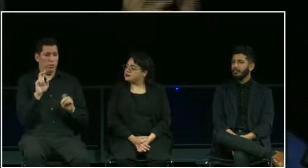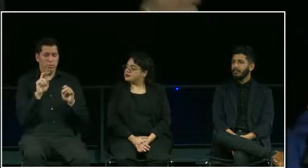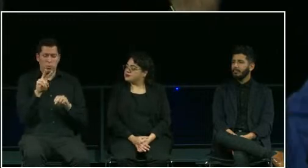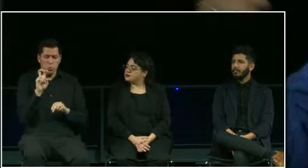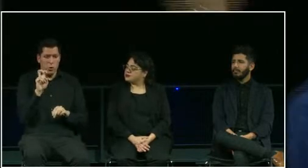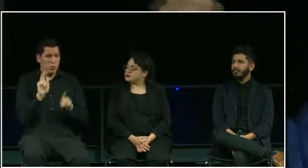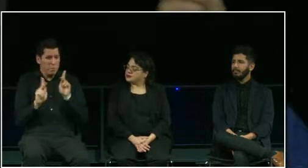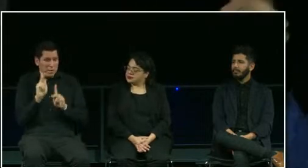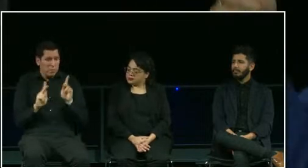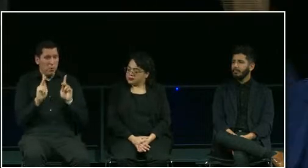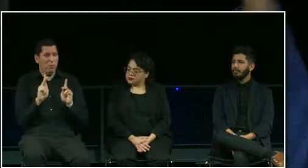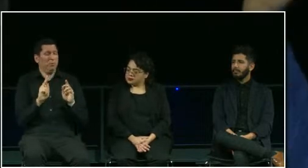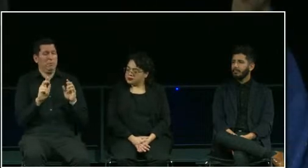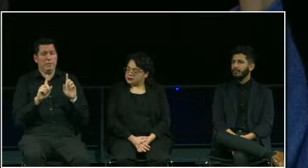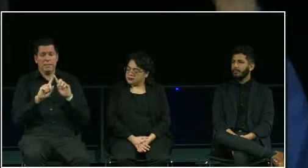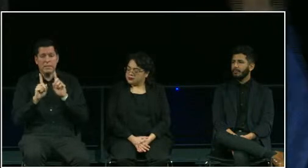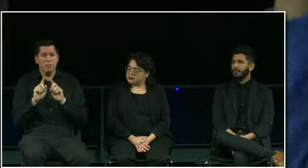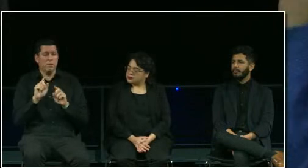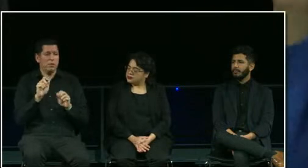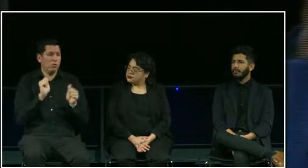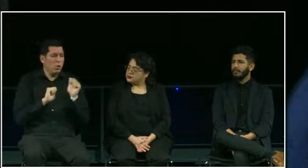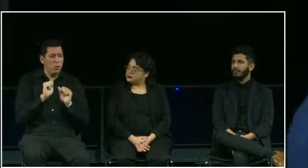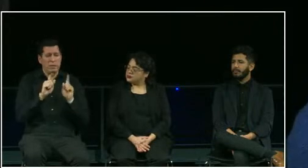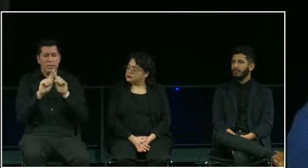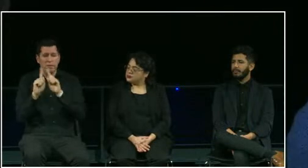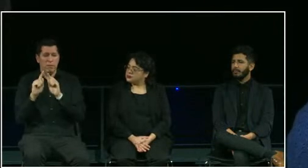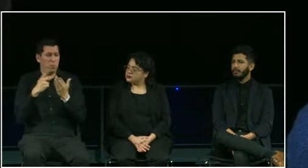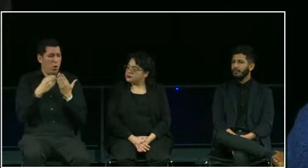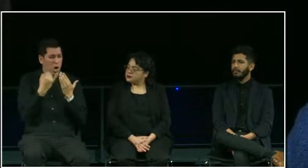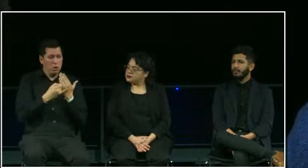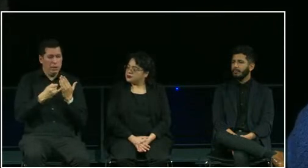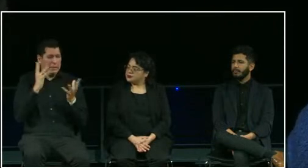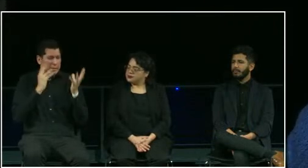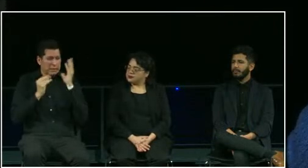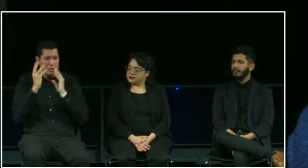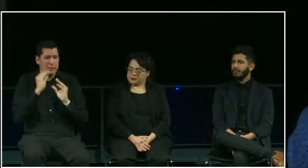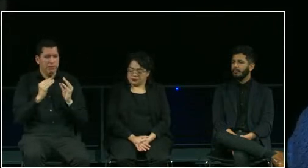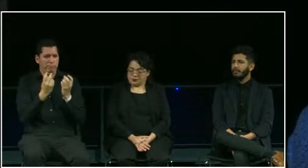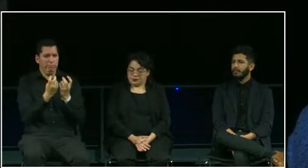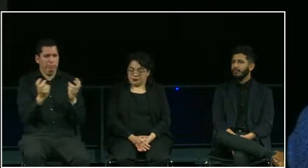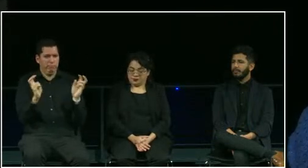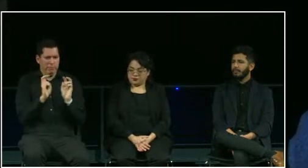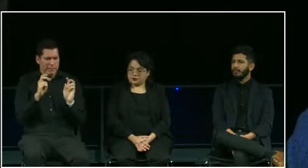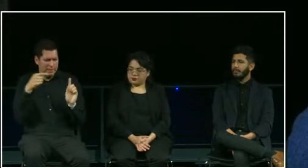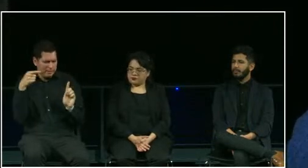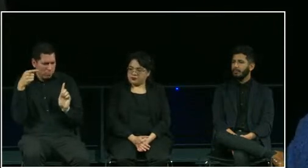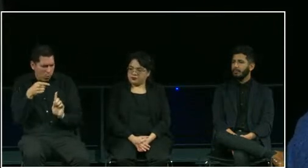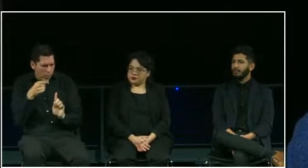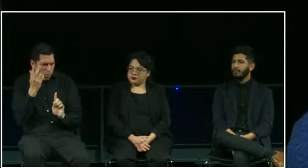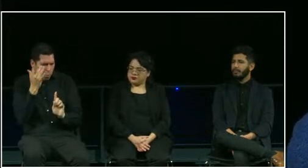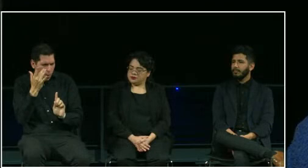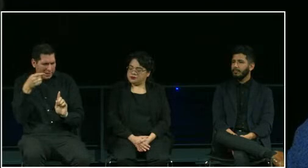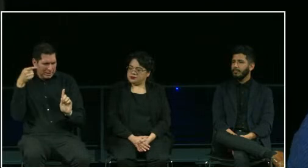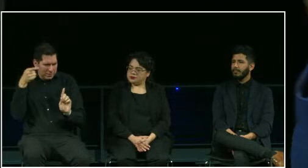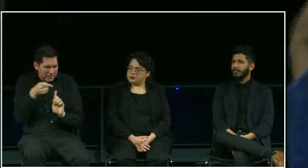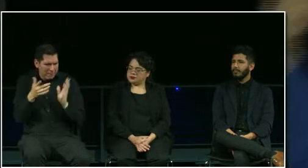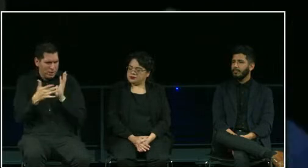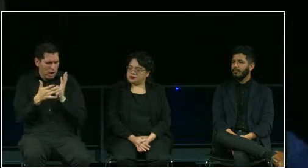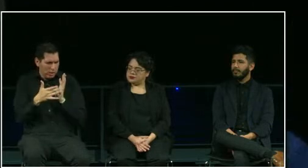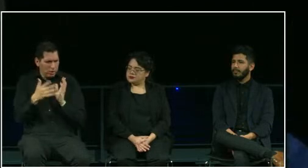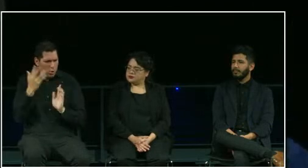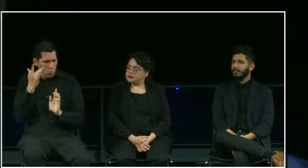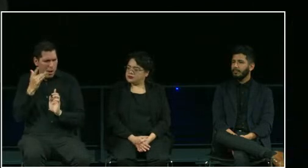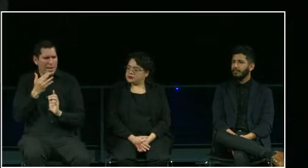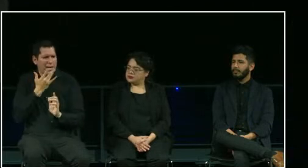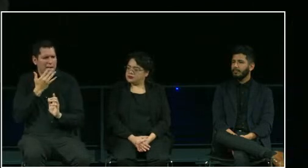are all coming on from different shows with different, you know, kind of backgrounds to sit down and have an understanding of why we're pushing something one way or why is the